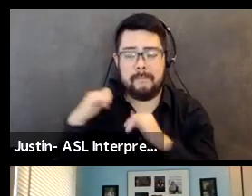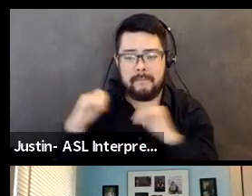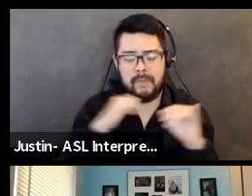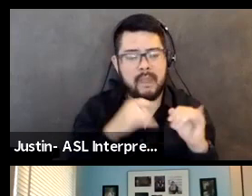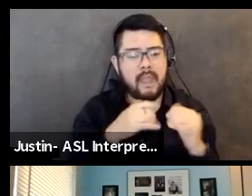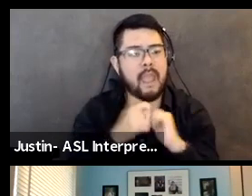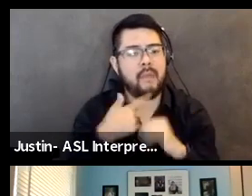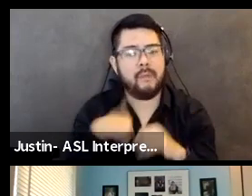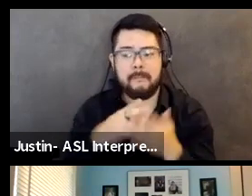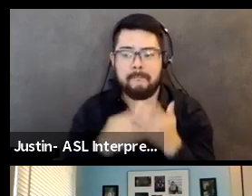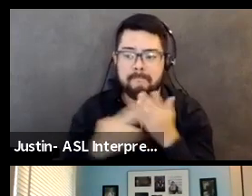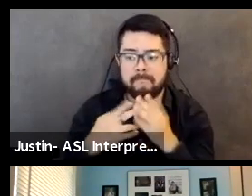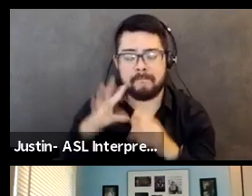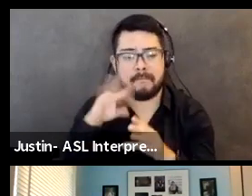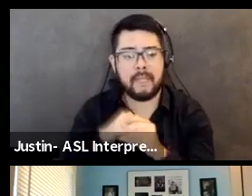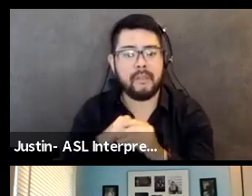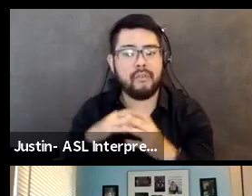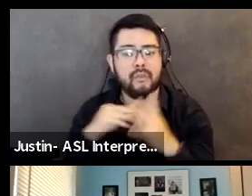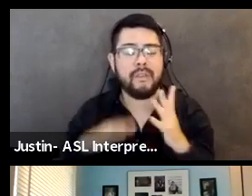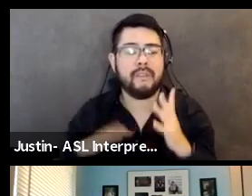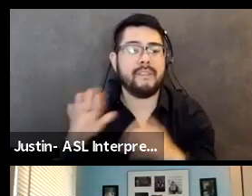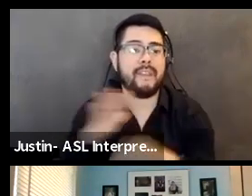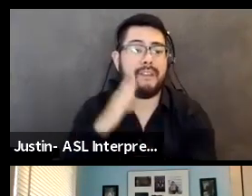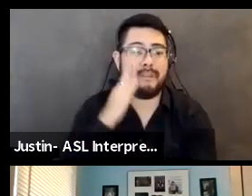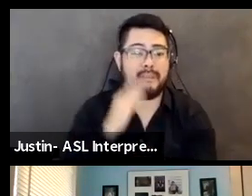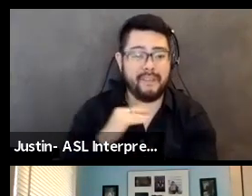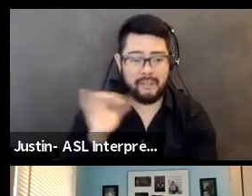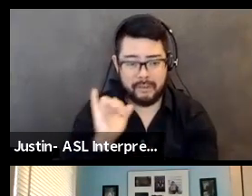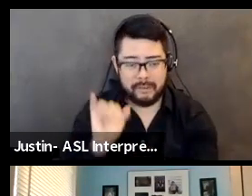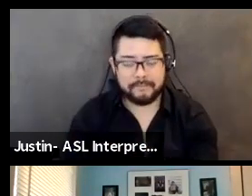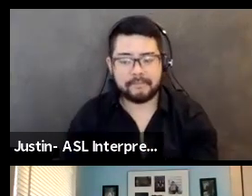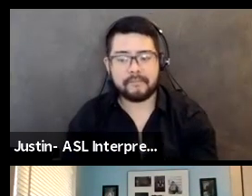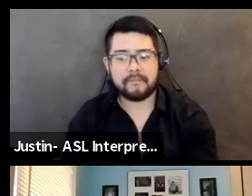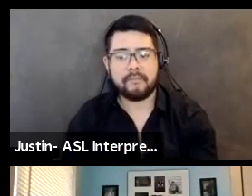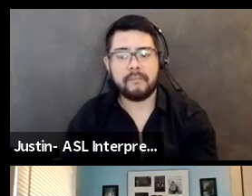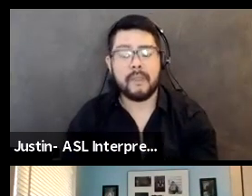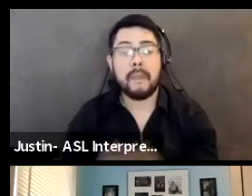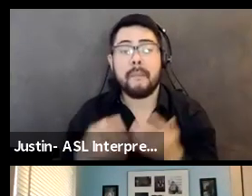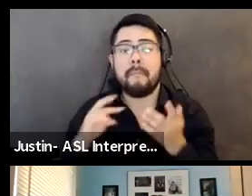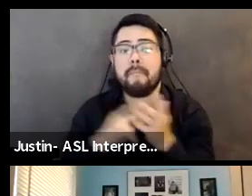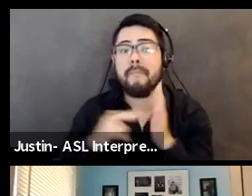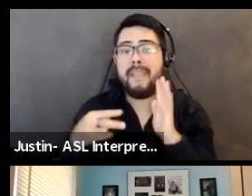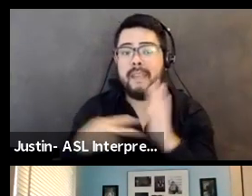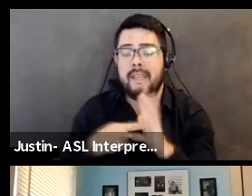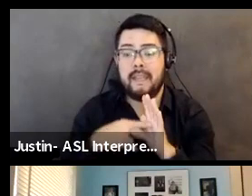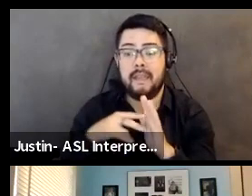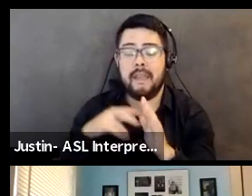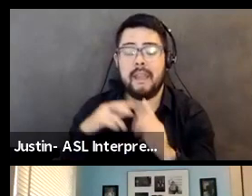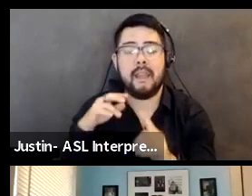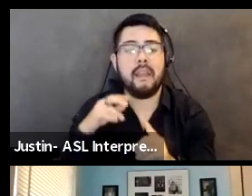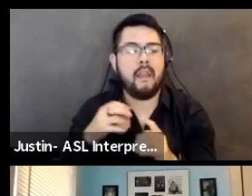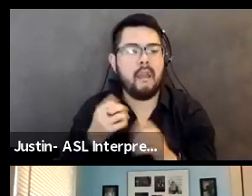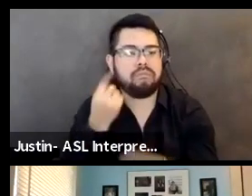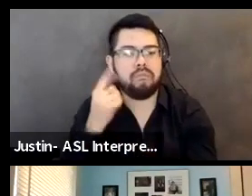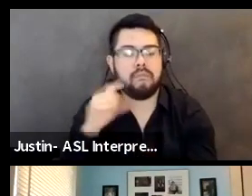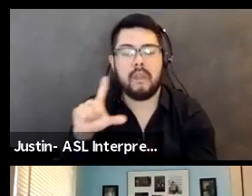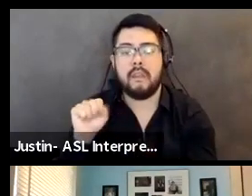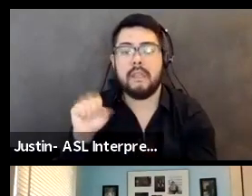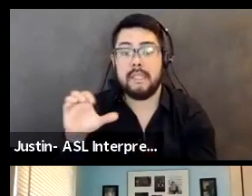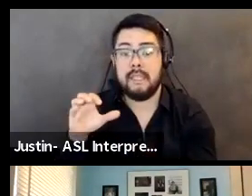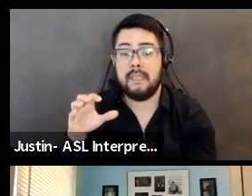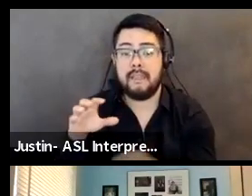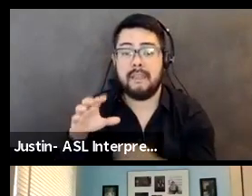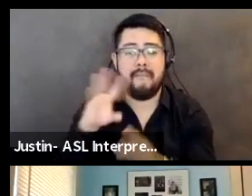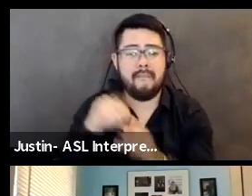engage students and learn from their experiences i believe this underscores that while lsc involvement is